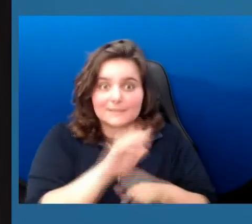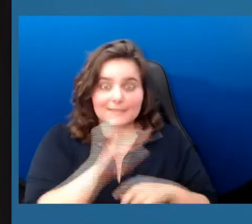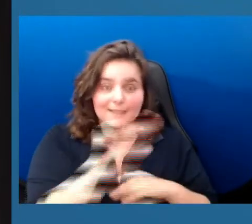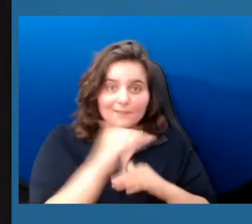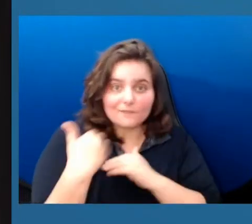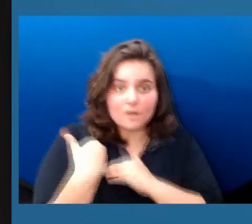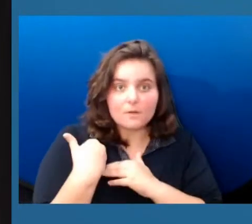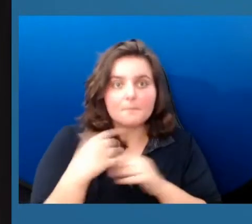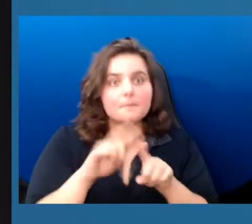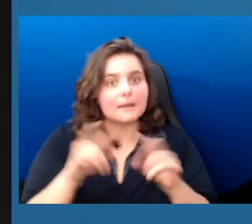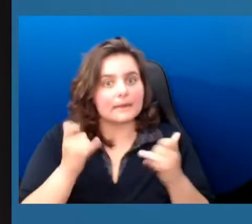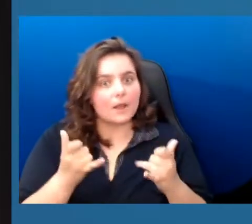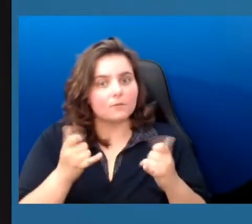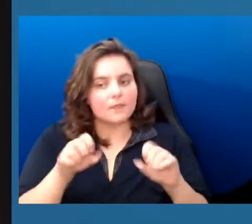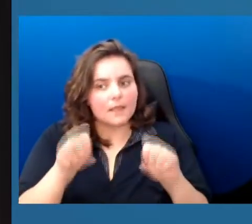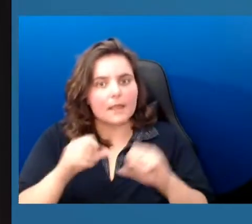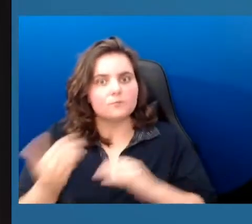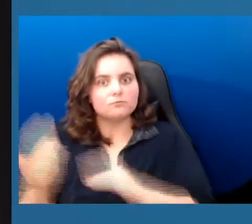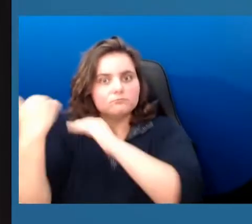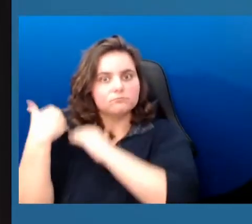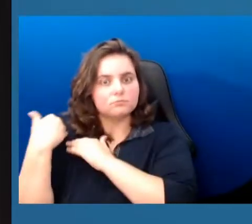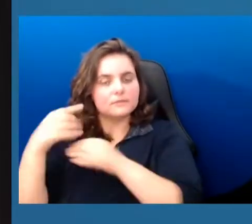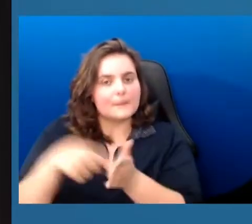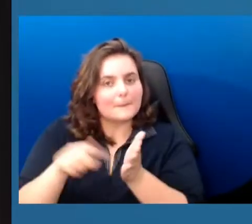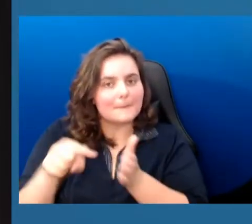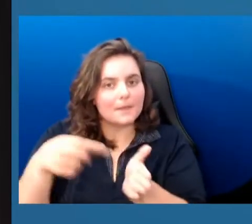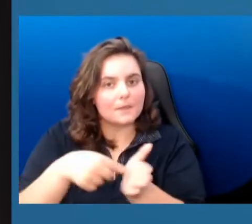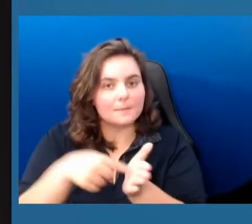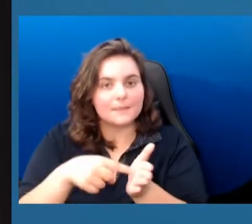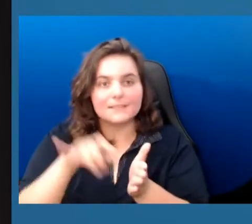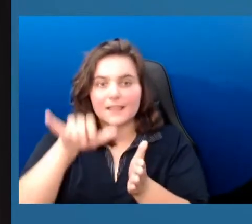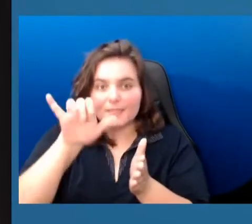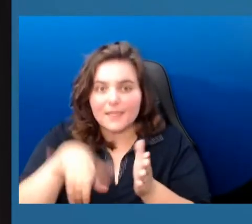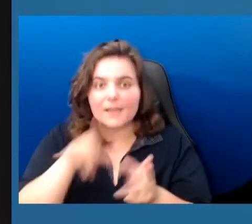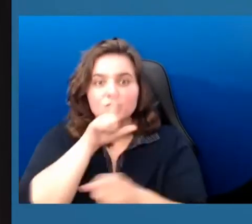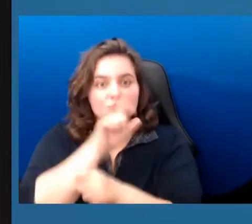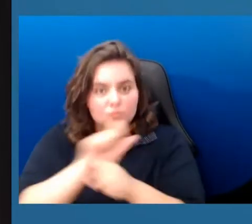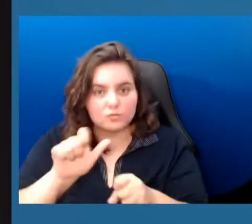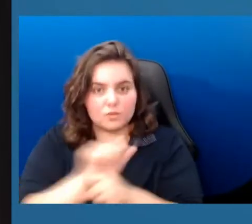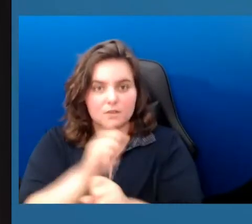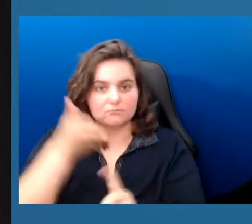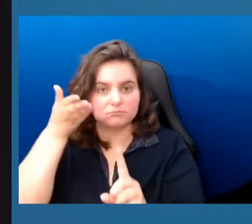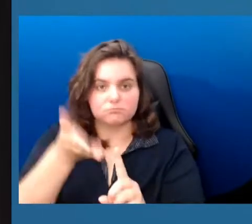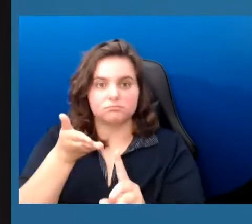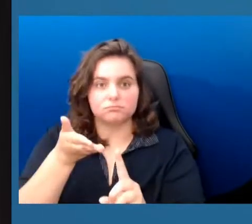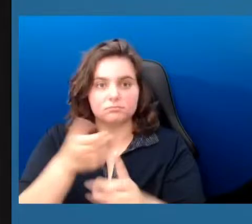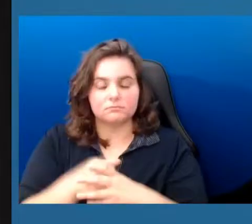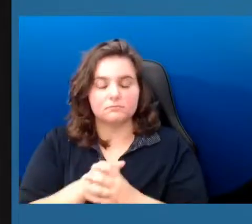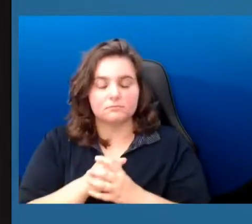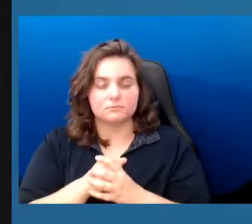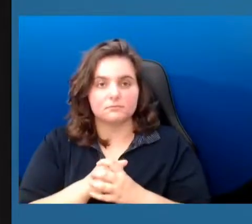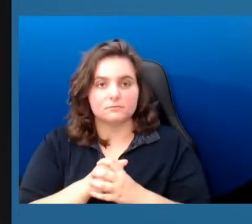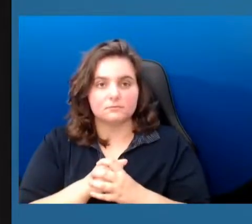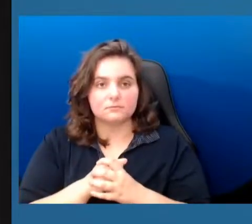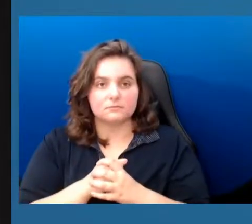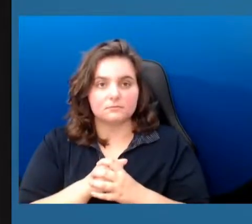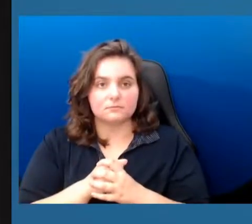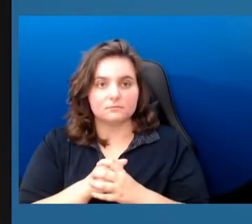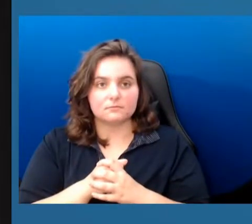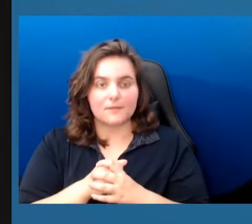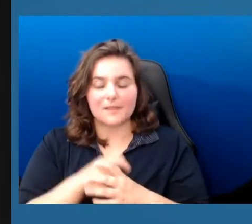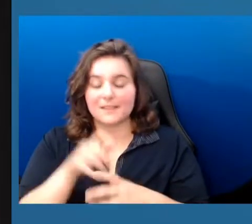responsibilities, to pay their bills. That's tangible, and that's real. But it's even more than that. It's something I think that gets overlooked a